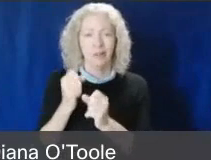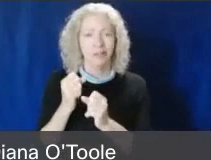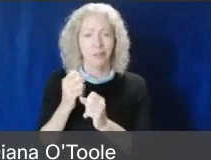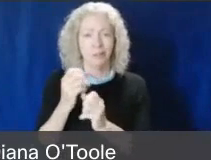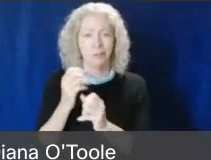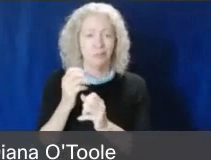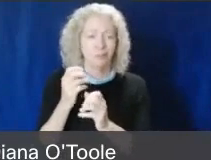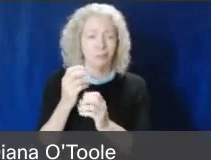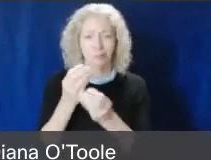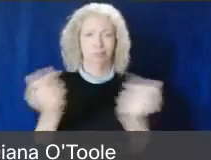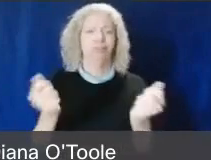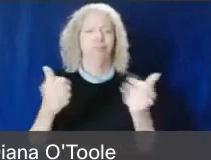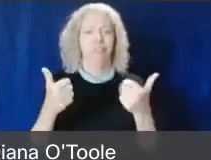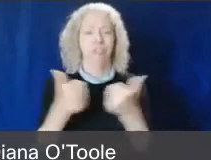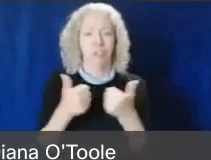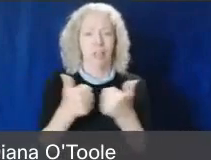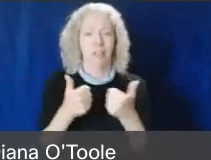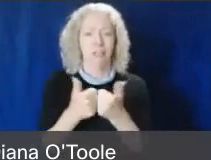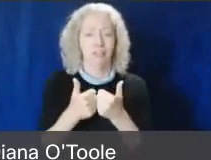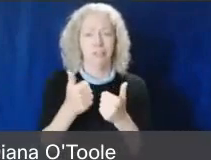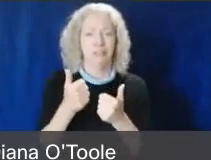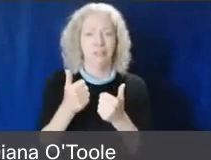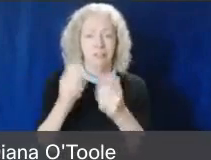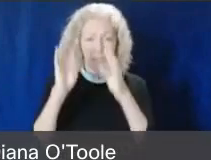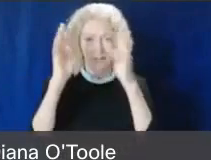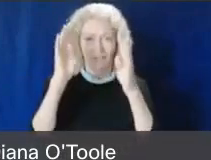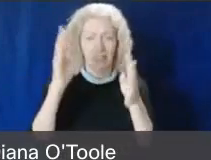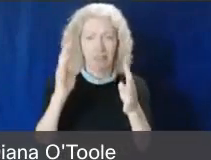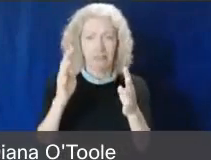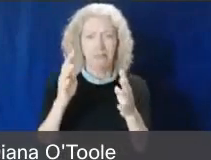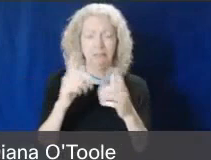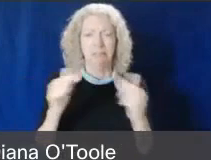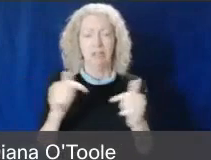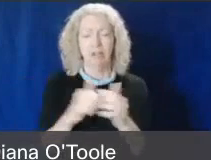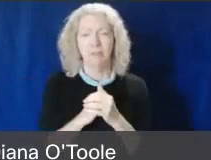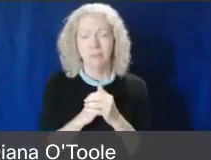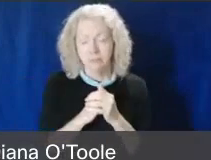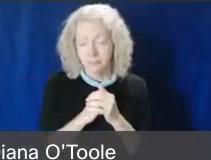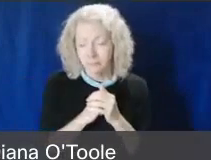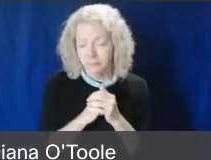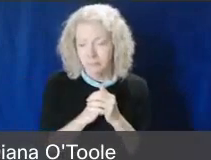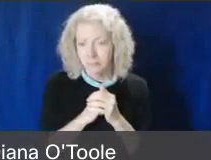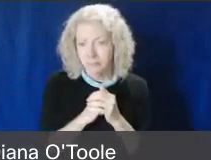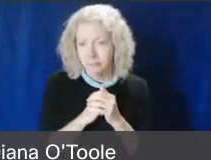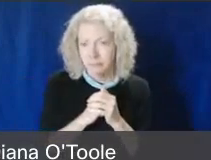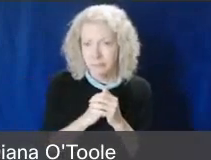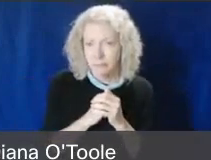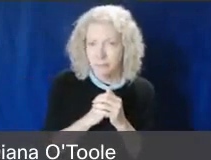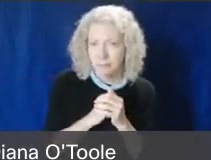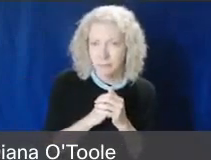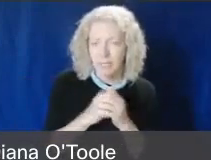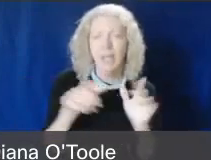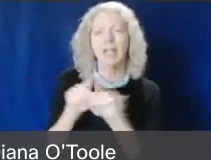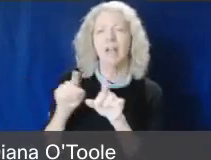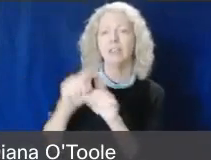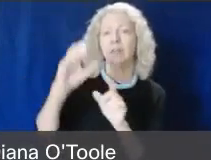to work from home and still be successful for our students. So thank you. And April Frost has a big shout out to the CETL team as